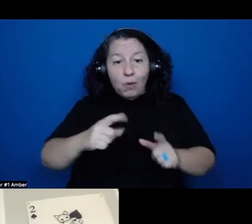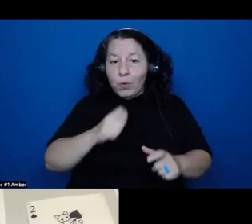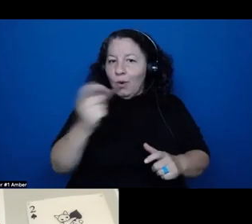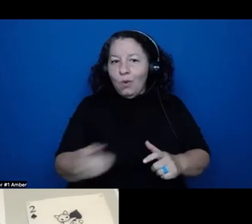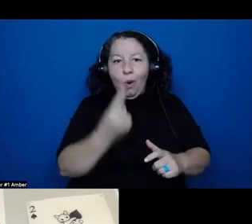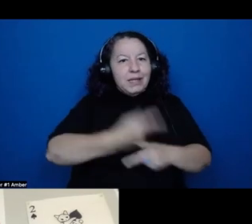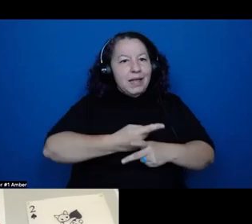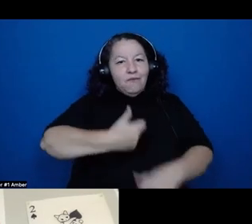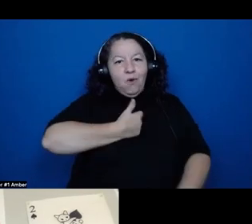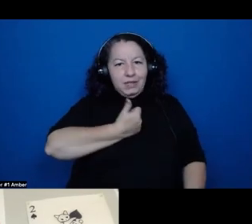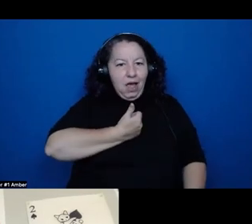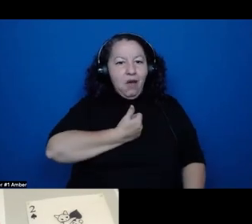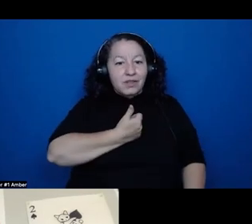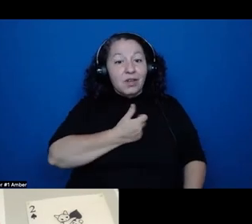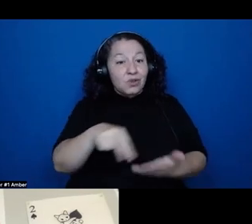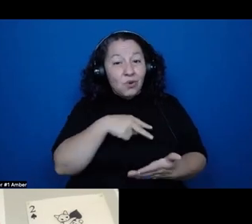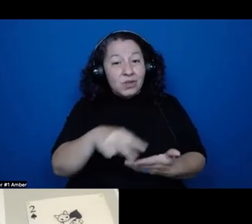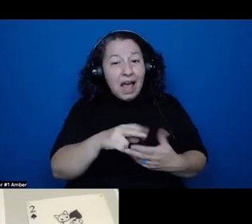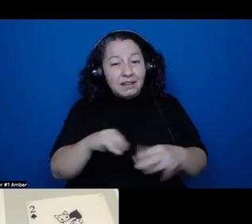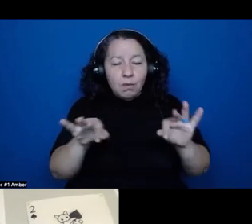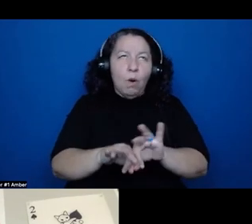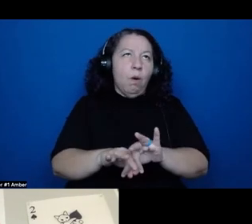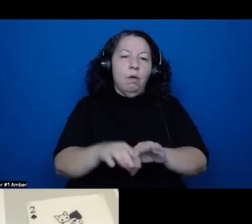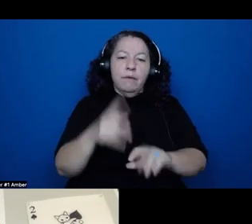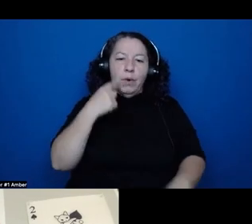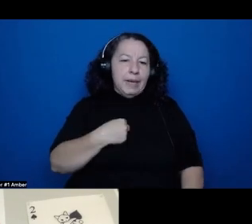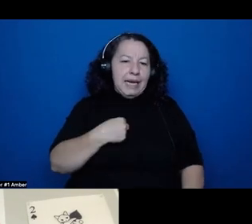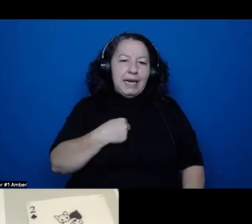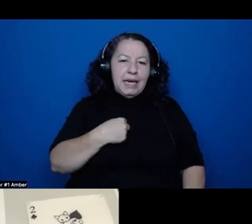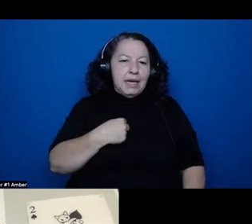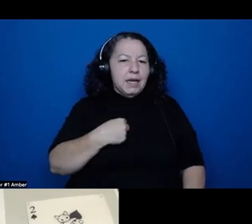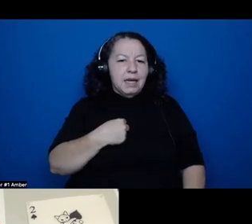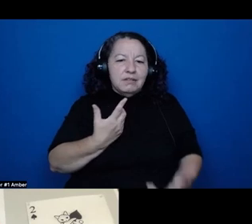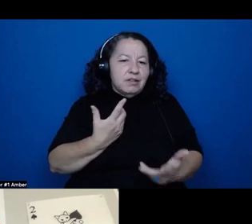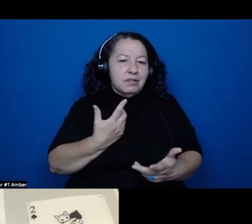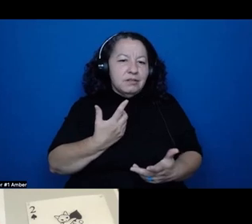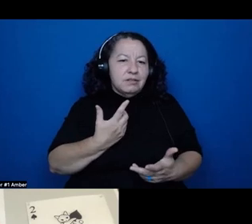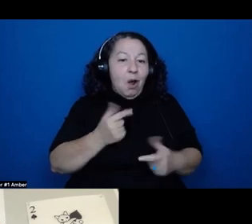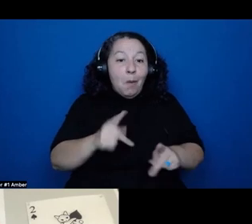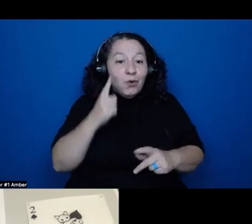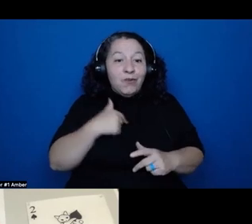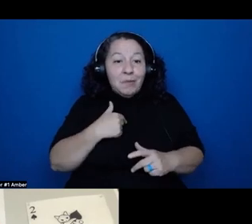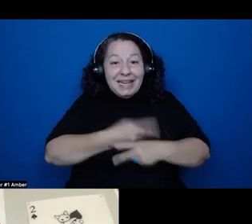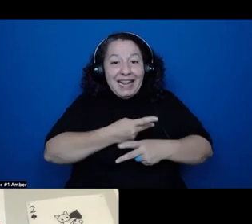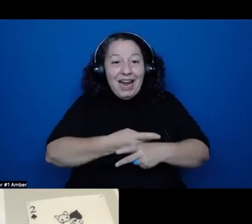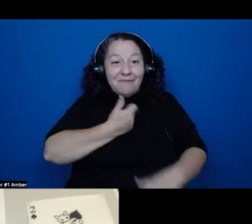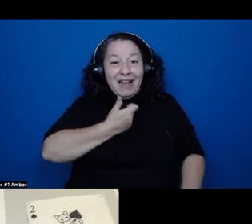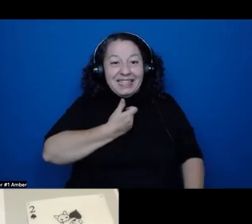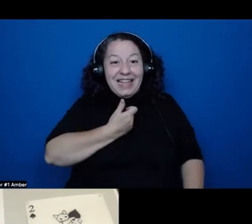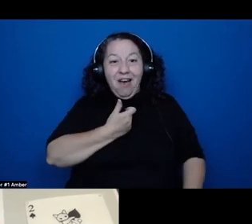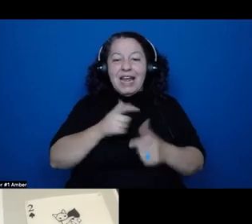really important for me because it's a way of looking after myself. I live next to a train station. I hope the train is not coming